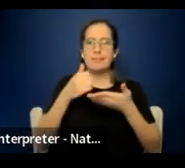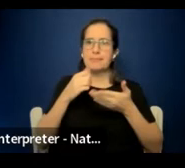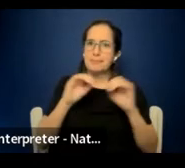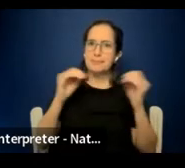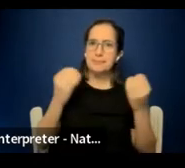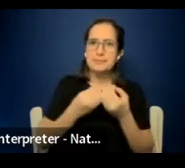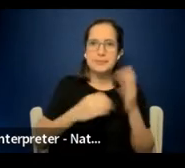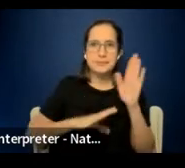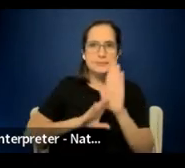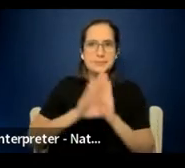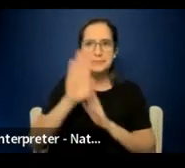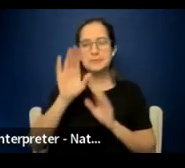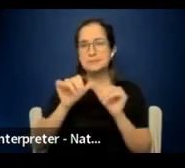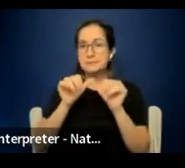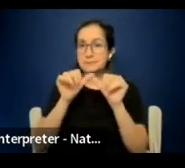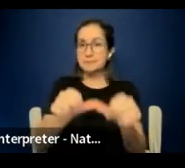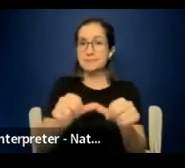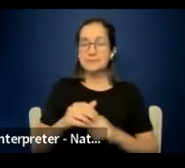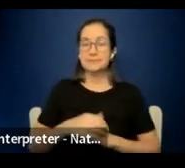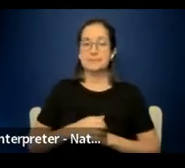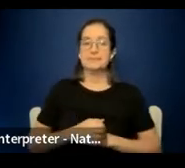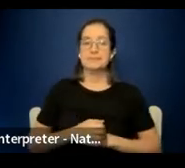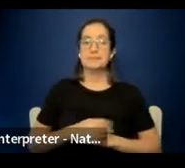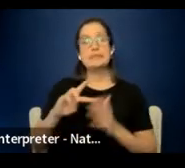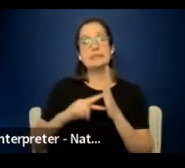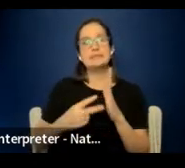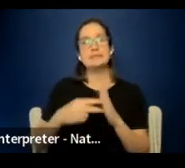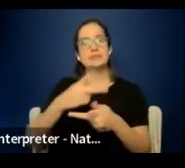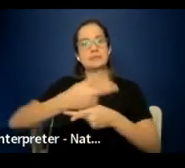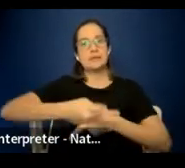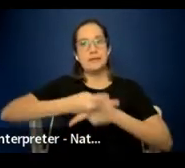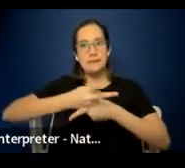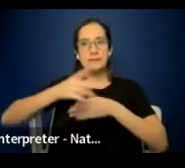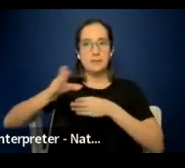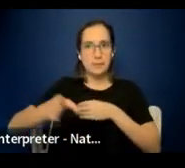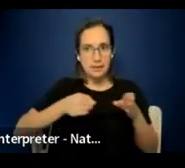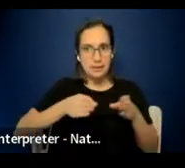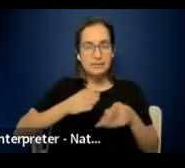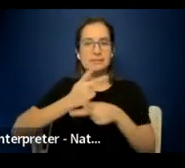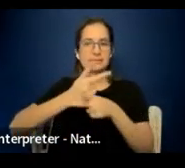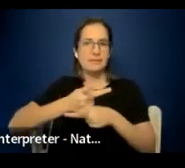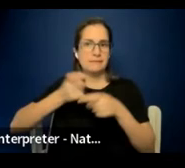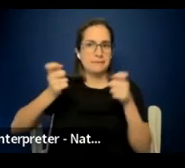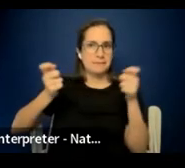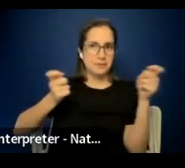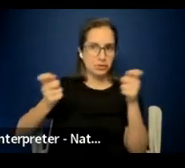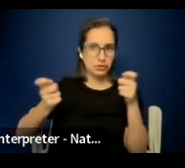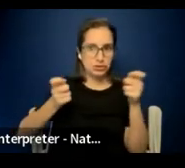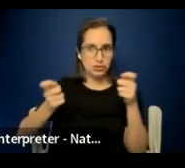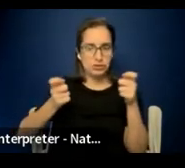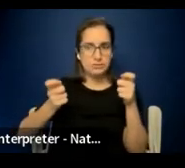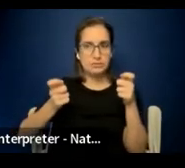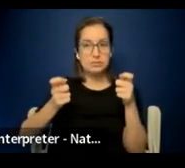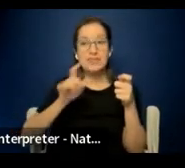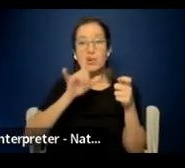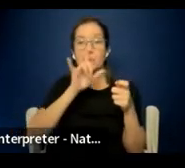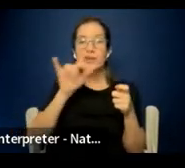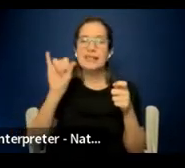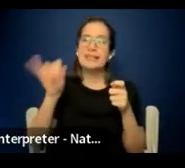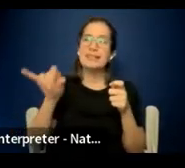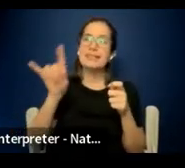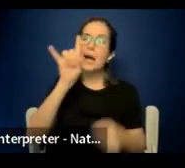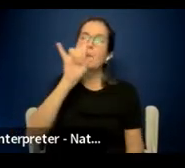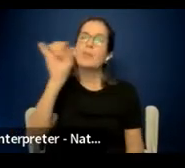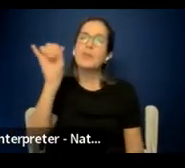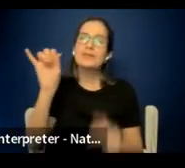require careful planning and careful management in order to do it well. You're almost talking about an extension of really staff here. So